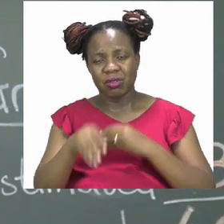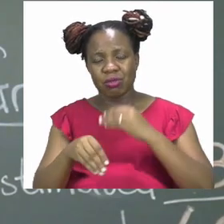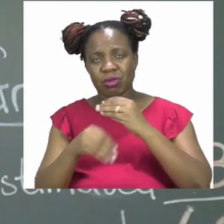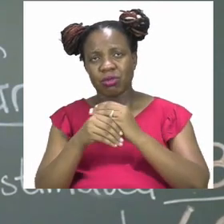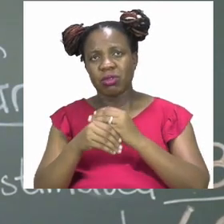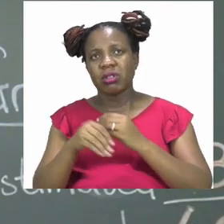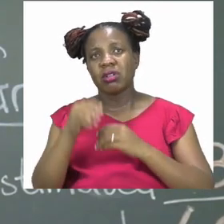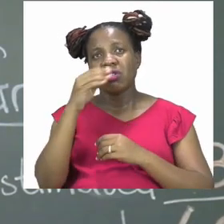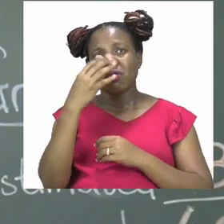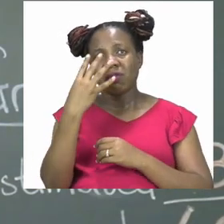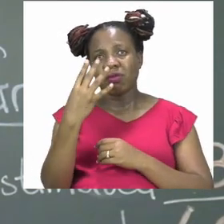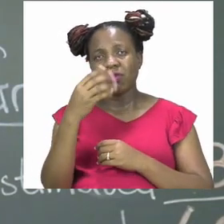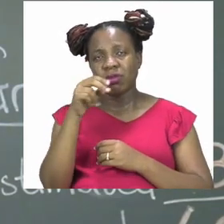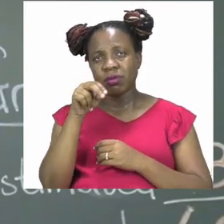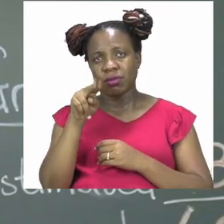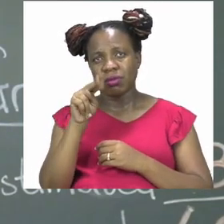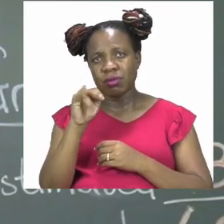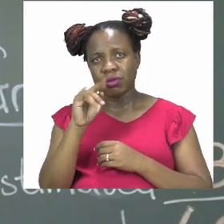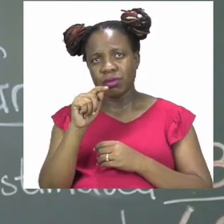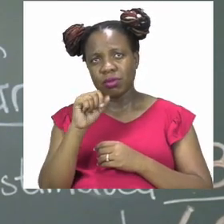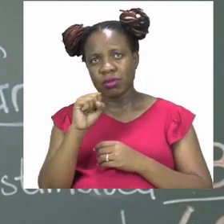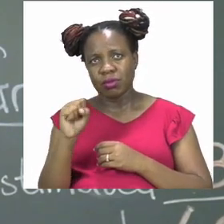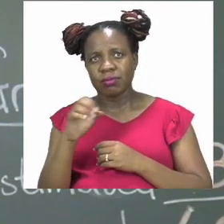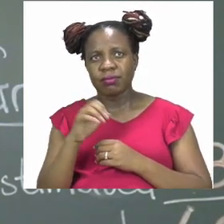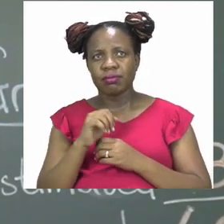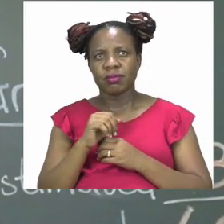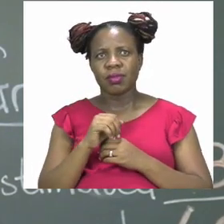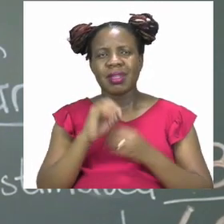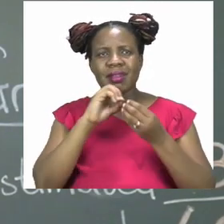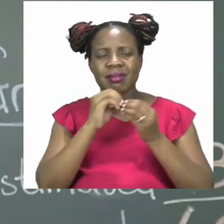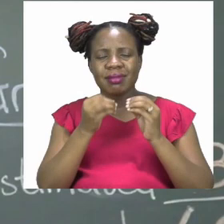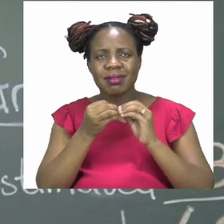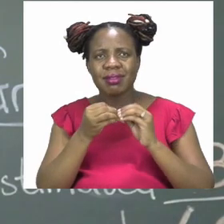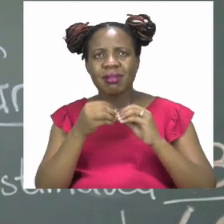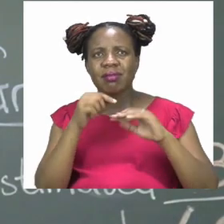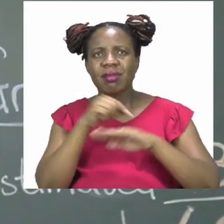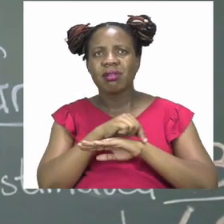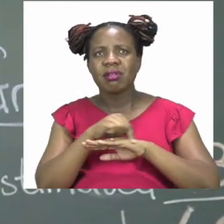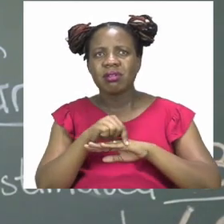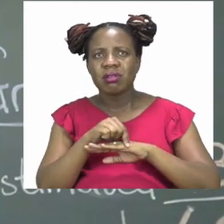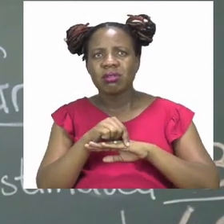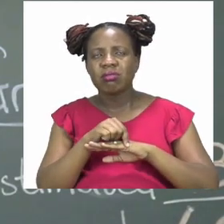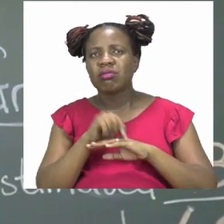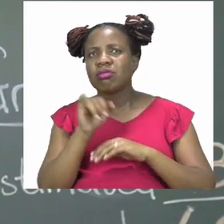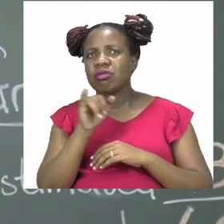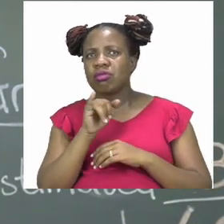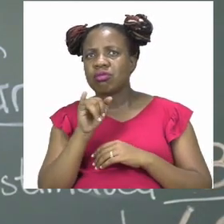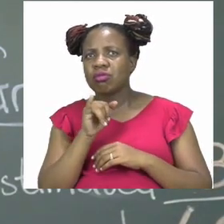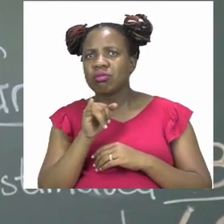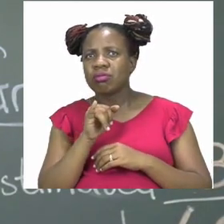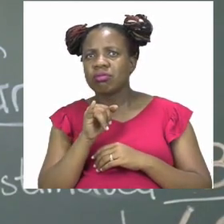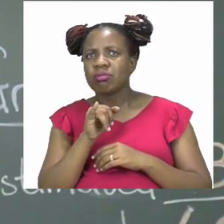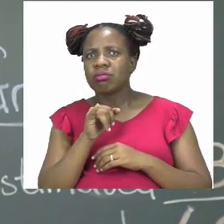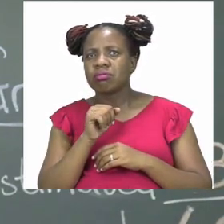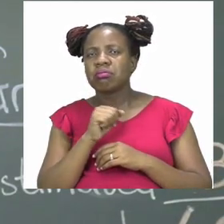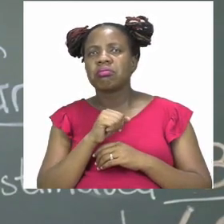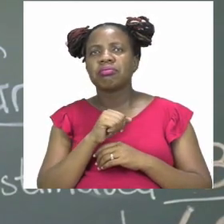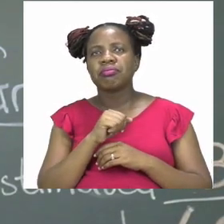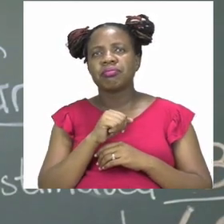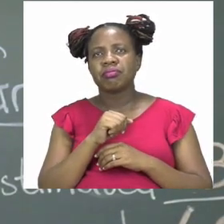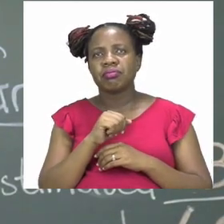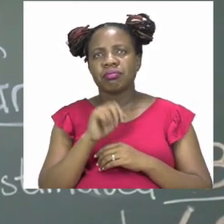units. All right. And then if we have to find the place value of the underlined number,